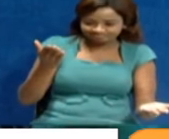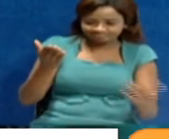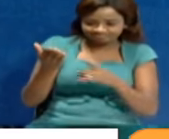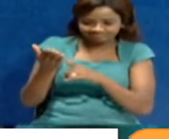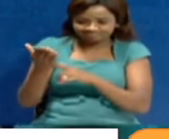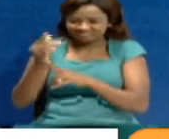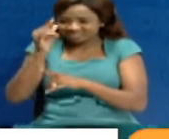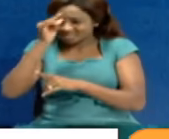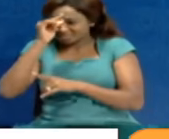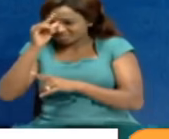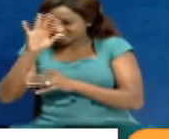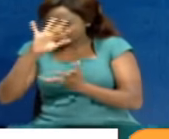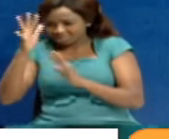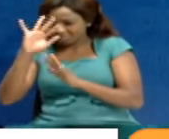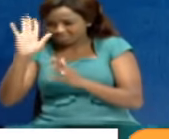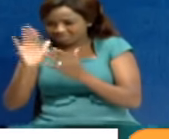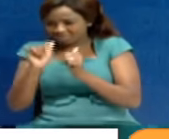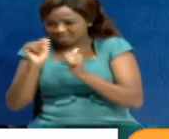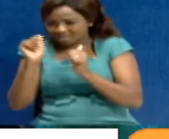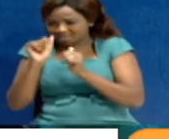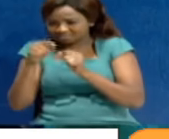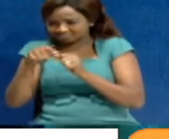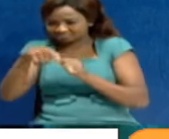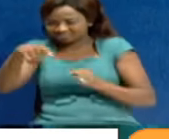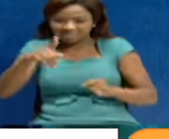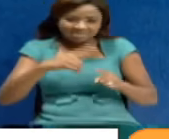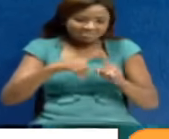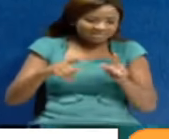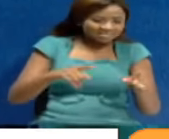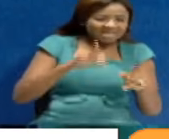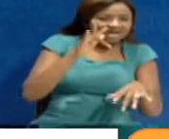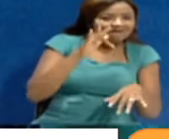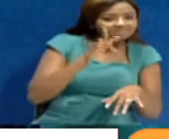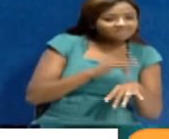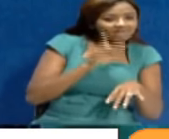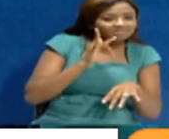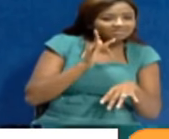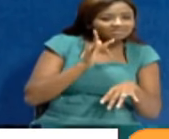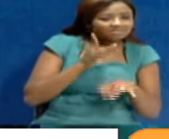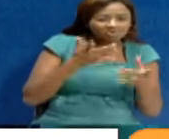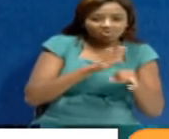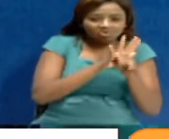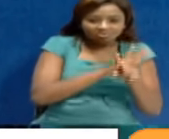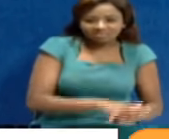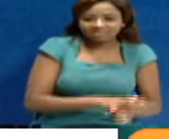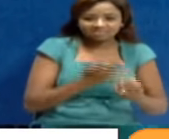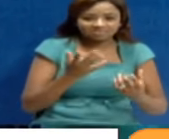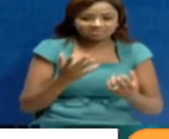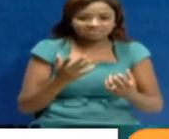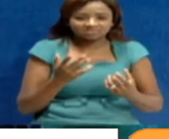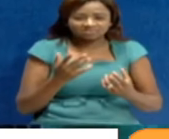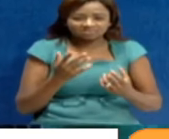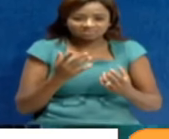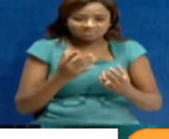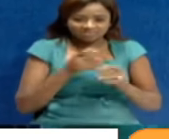preserving the status quo for purposes of transition, smooth transition, without necessarily negating or undermining the substratum or